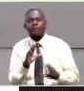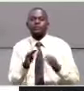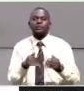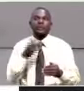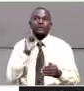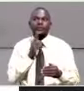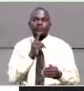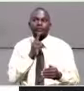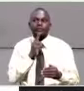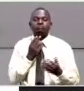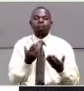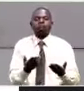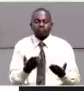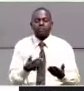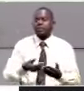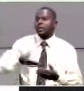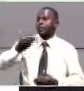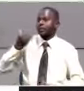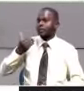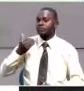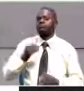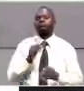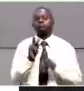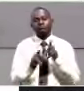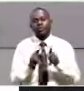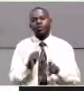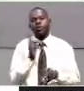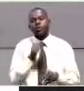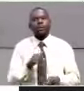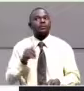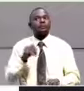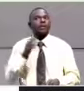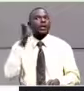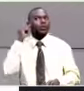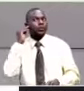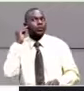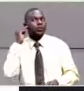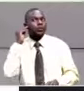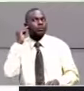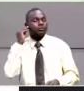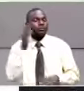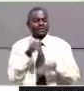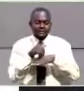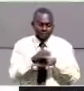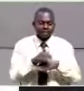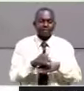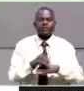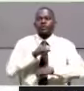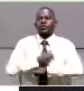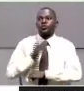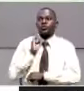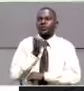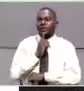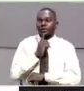deaf. In the past, people who had no hearing completely were sent to School of the Deaf to learn